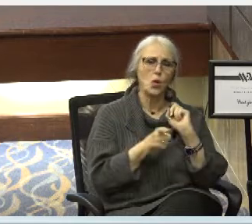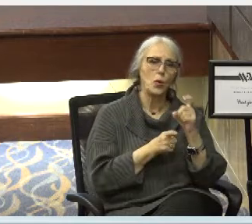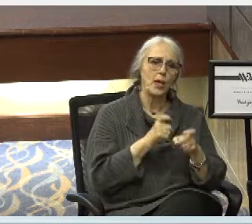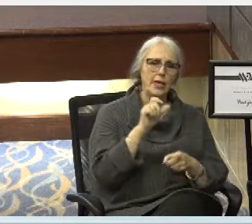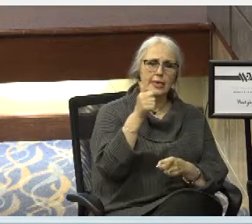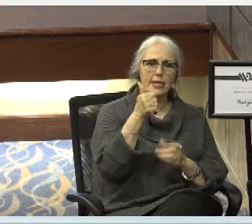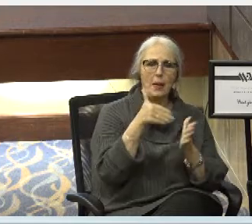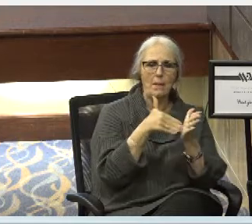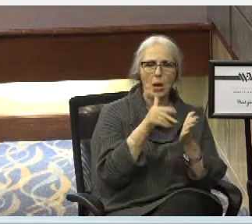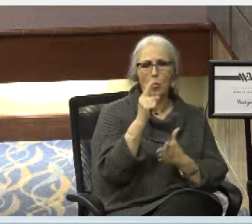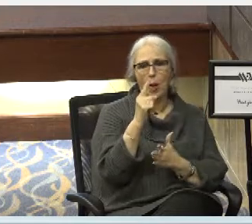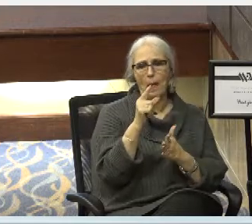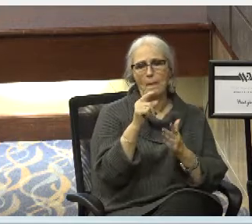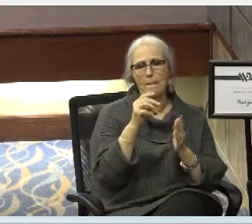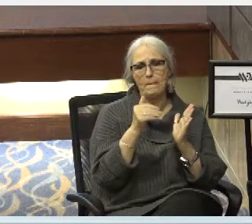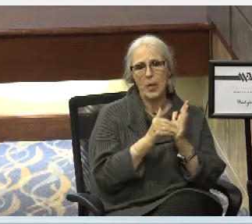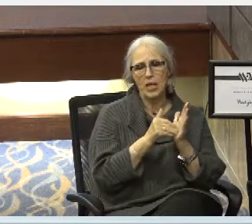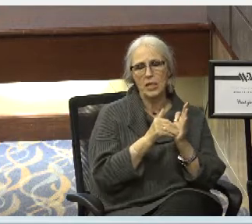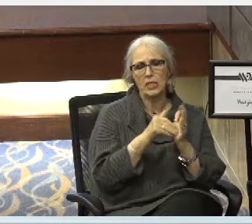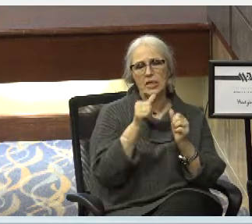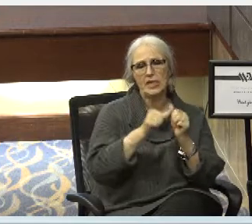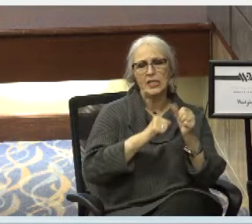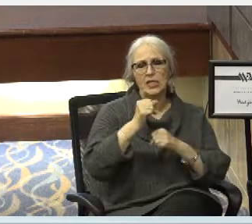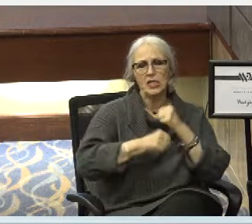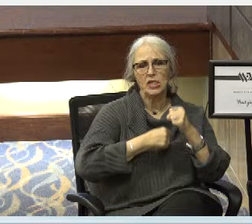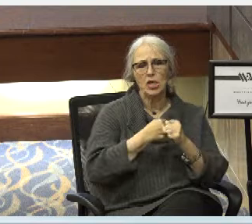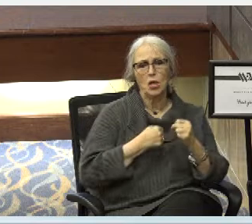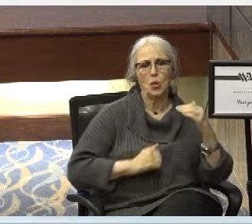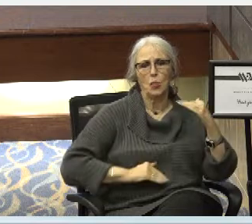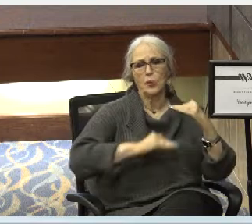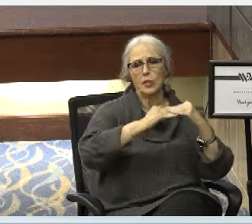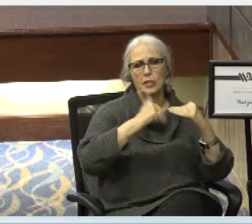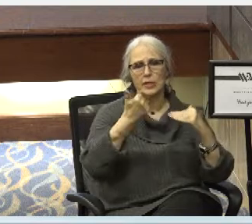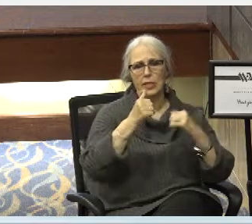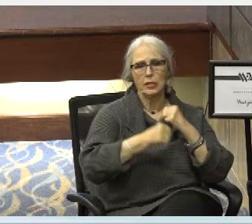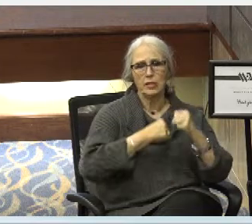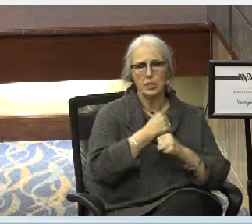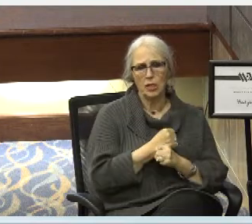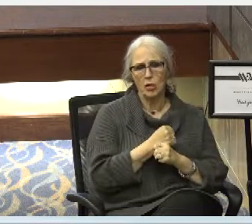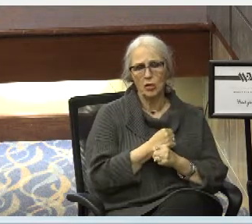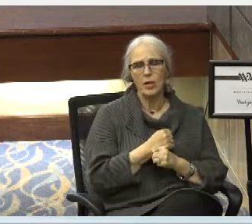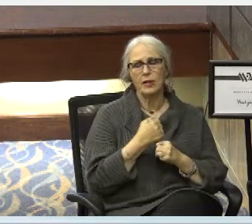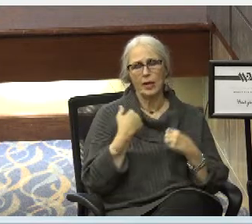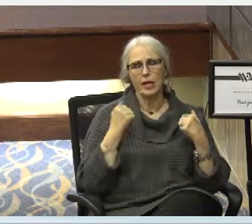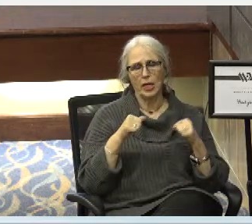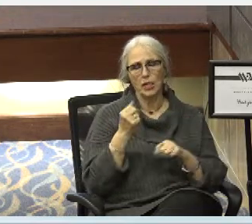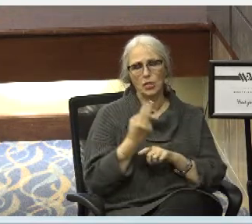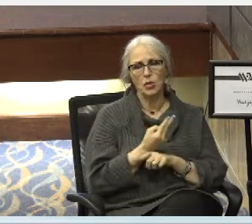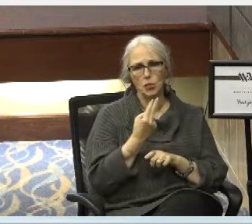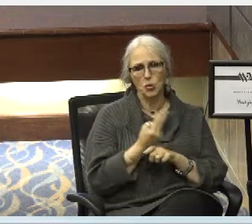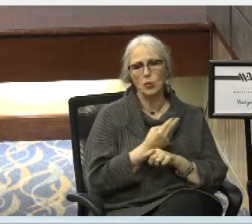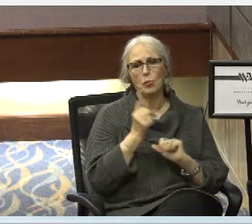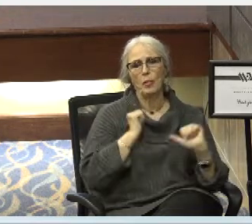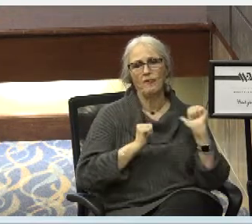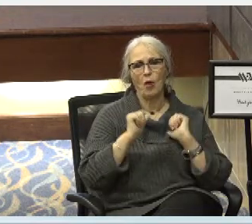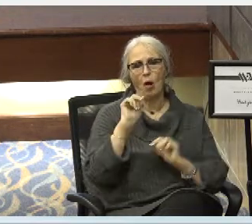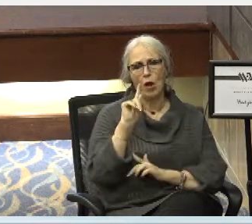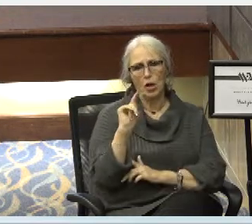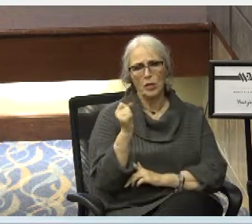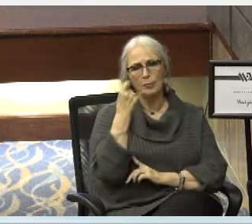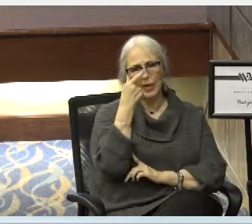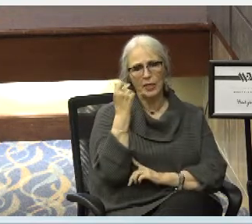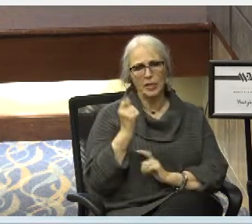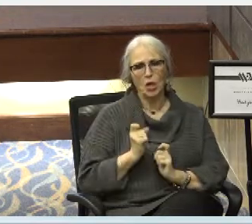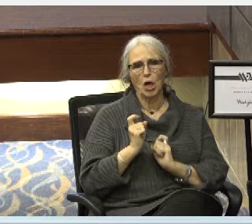million per year over 10 years, and they will have proportional use of the Performing Arts Facility based on that contribution as a percent